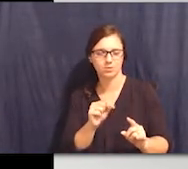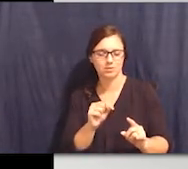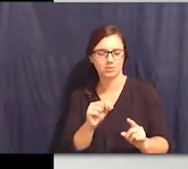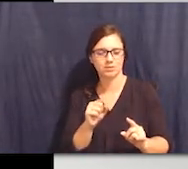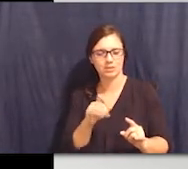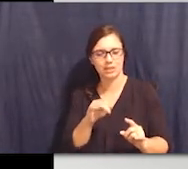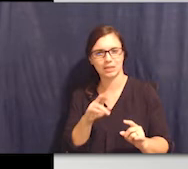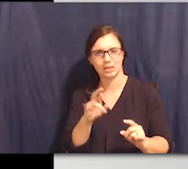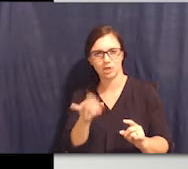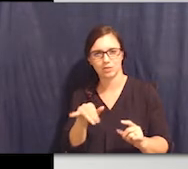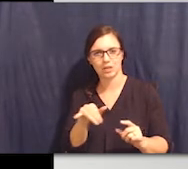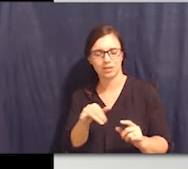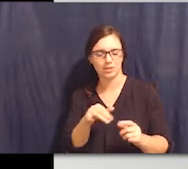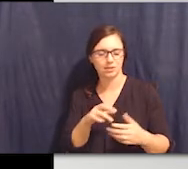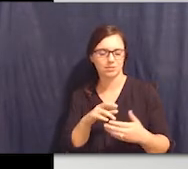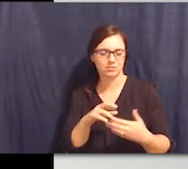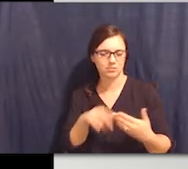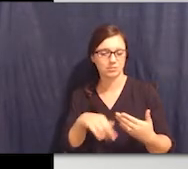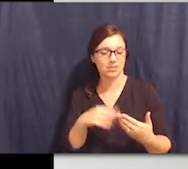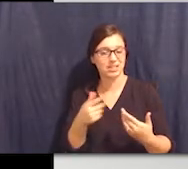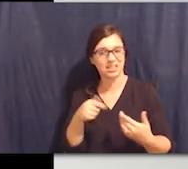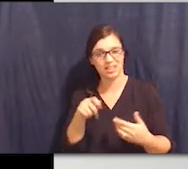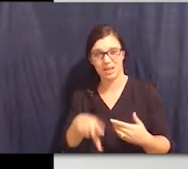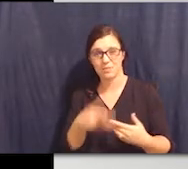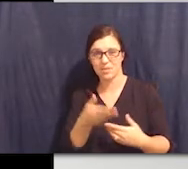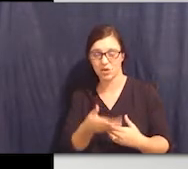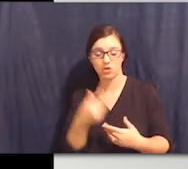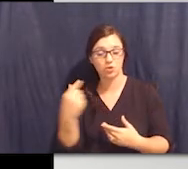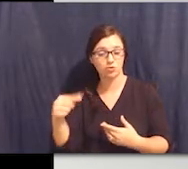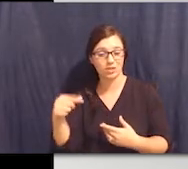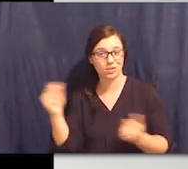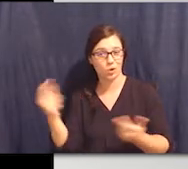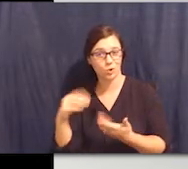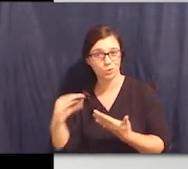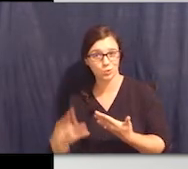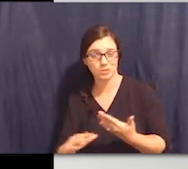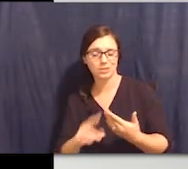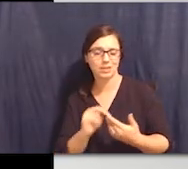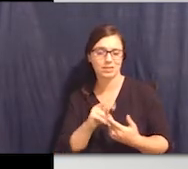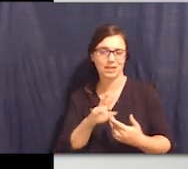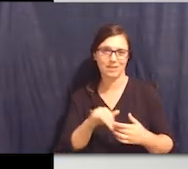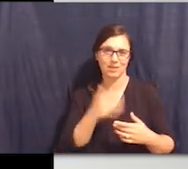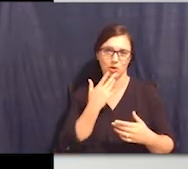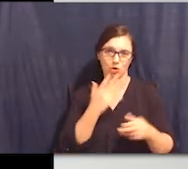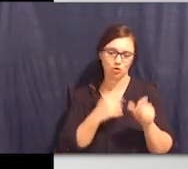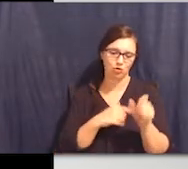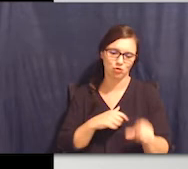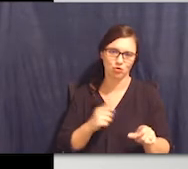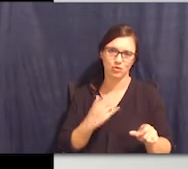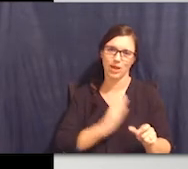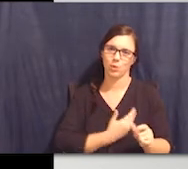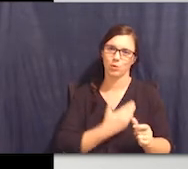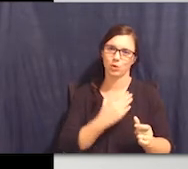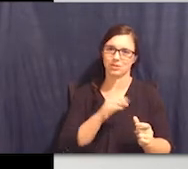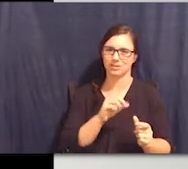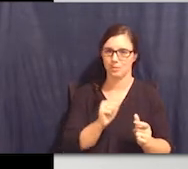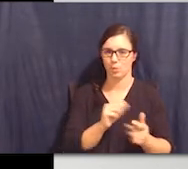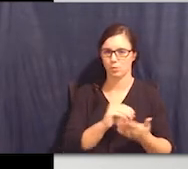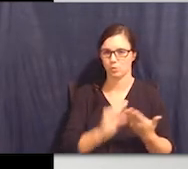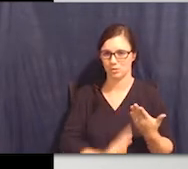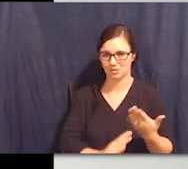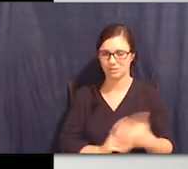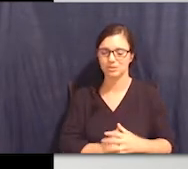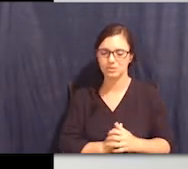see the gap exists. The gap's there. The green is all students, and the navy is our students with disabilities. So we